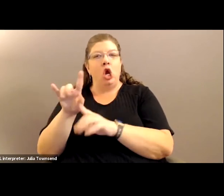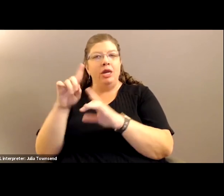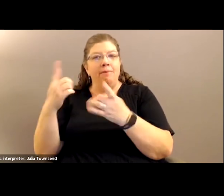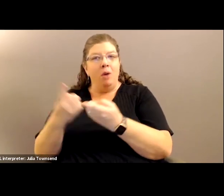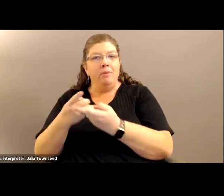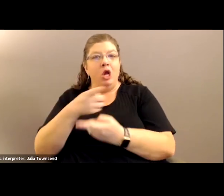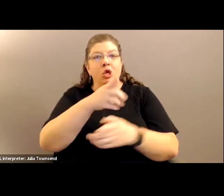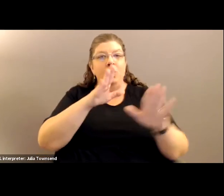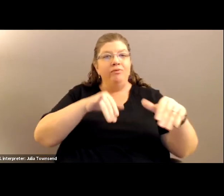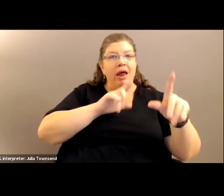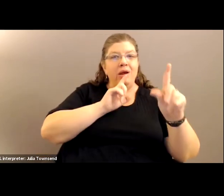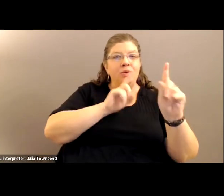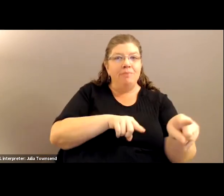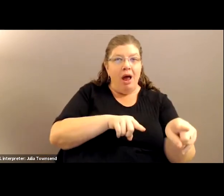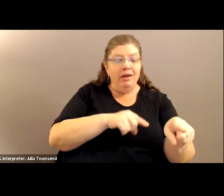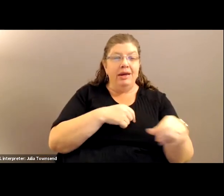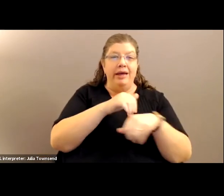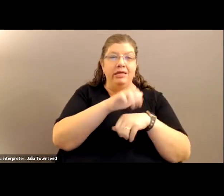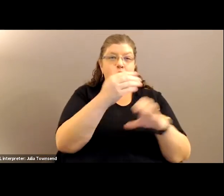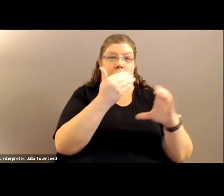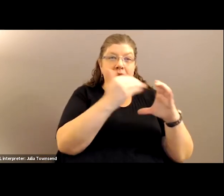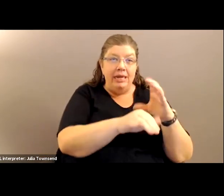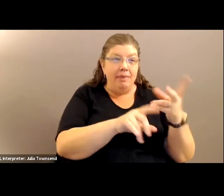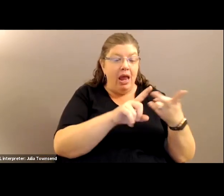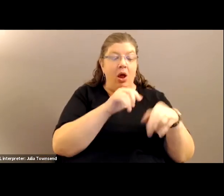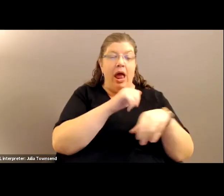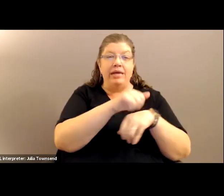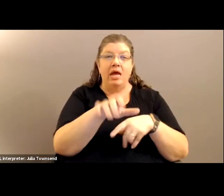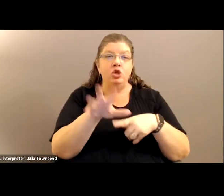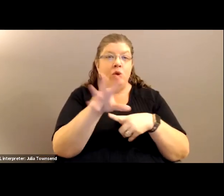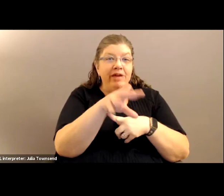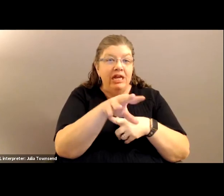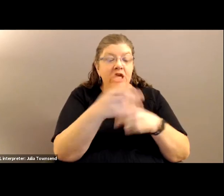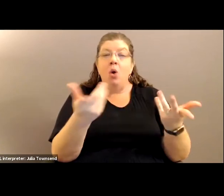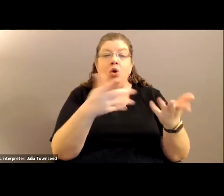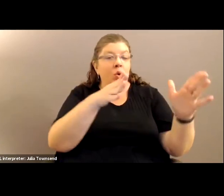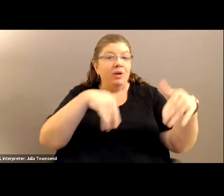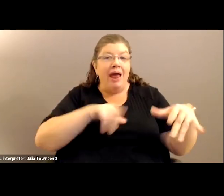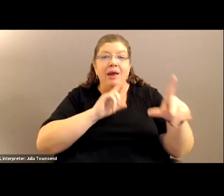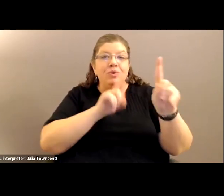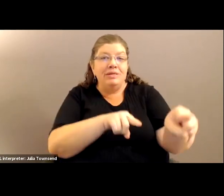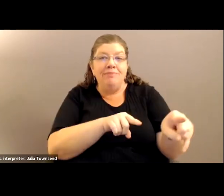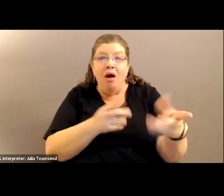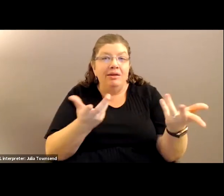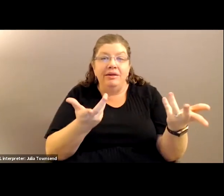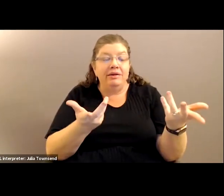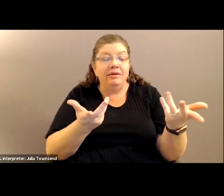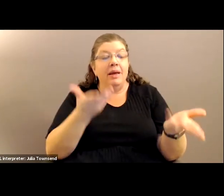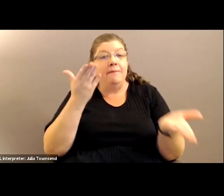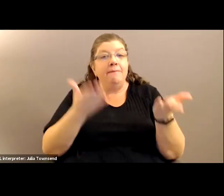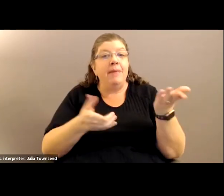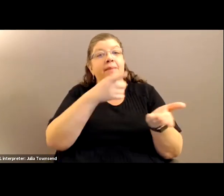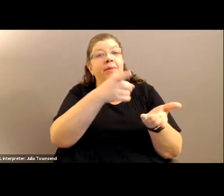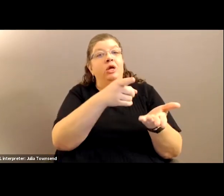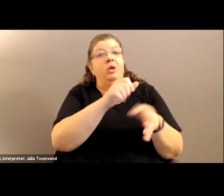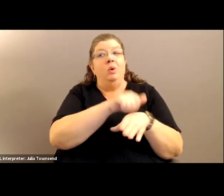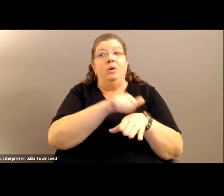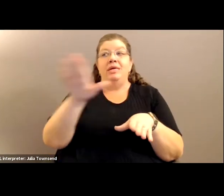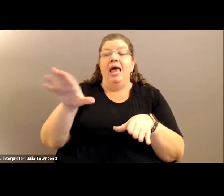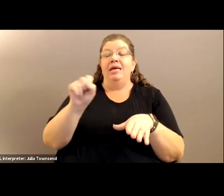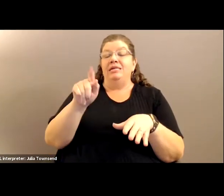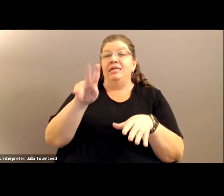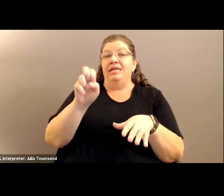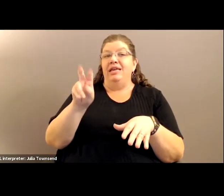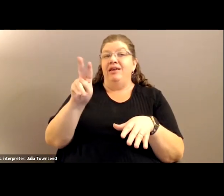to me i sent you an email i sent you videos and you have yet to respond maybe you sent steve bentz the